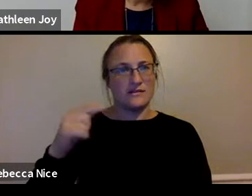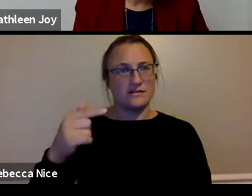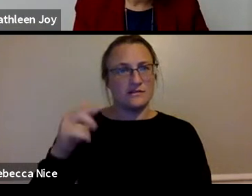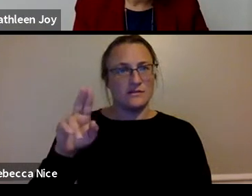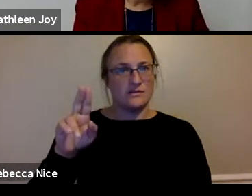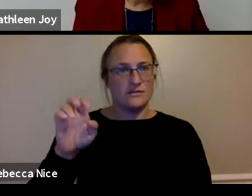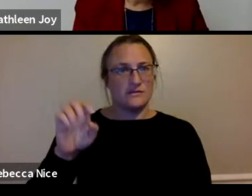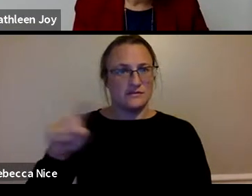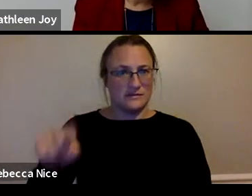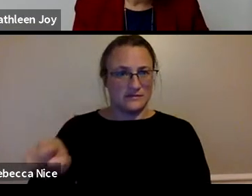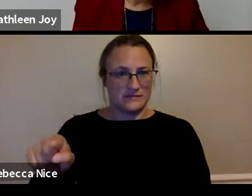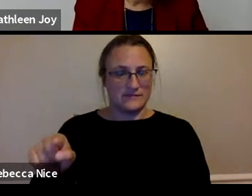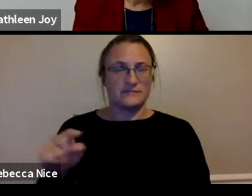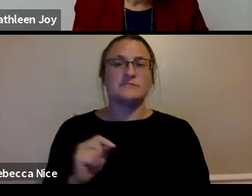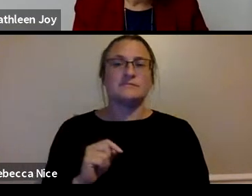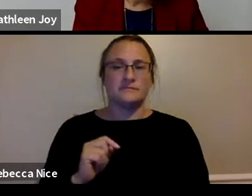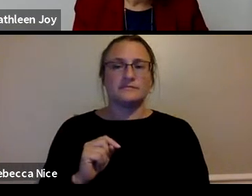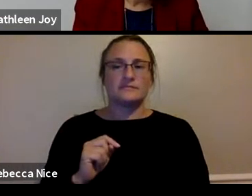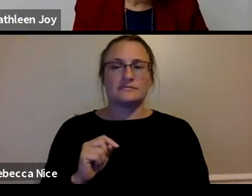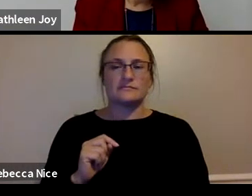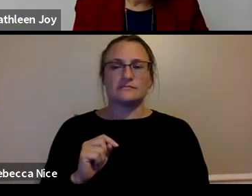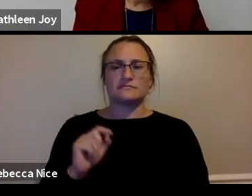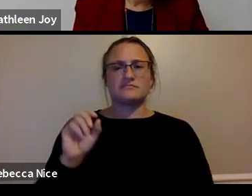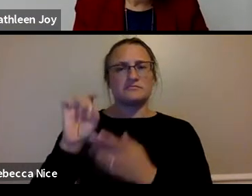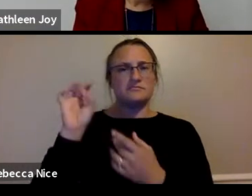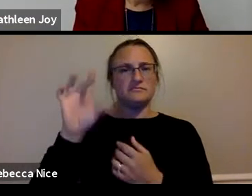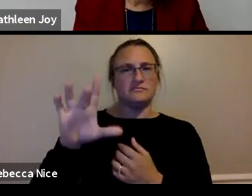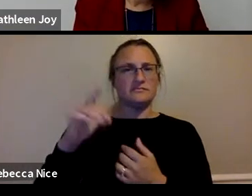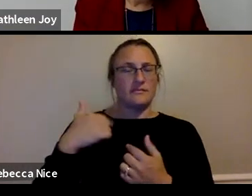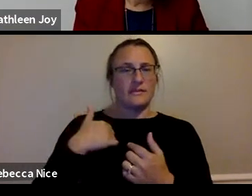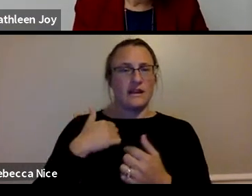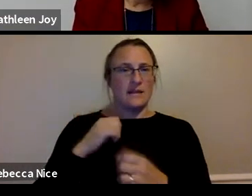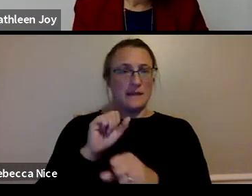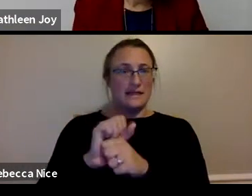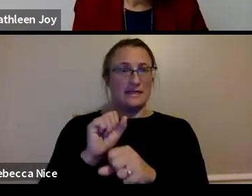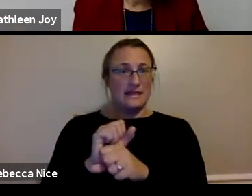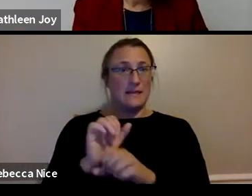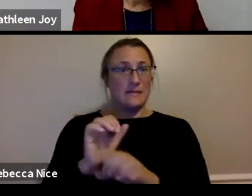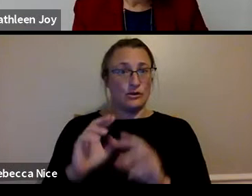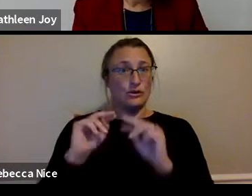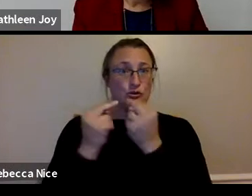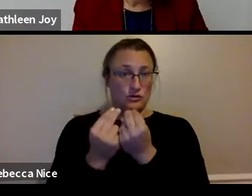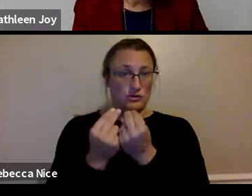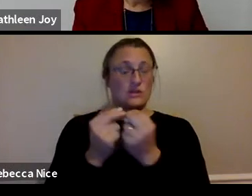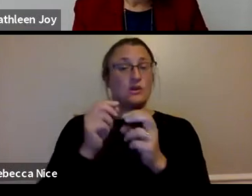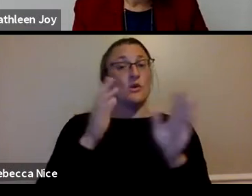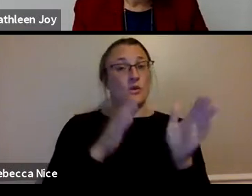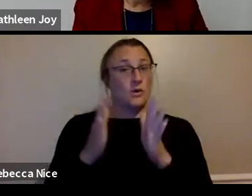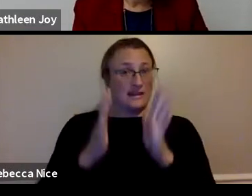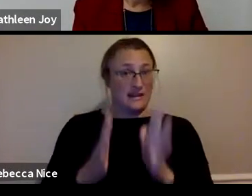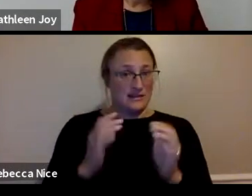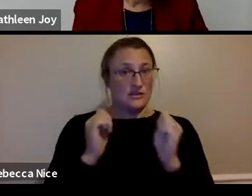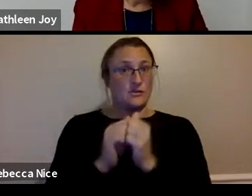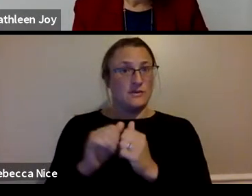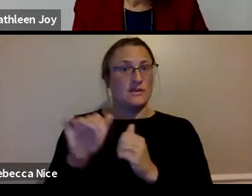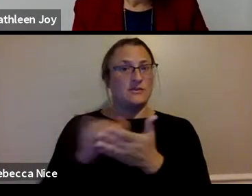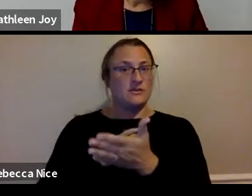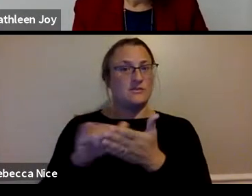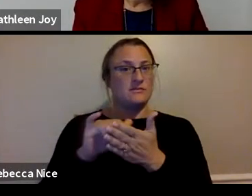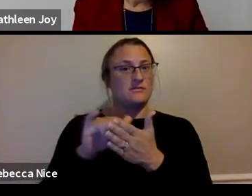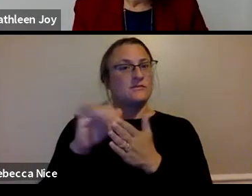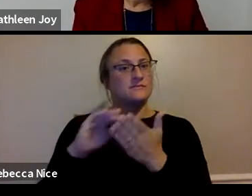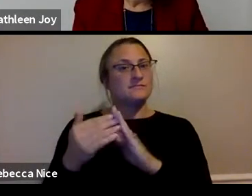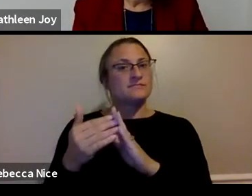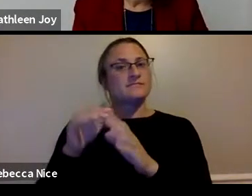JOHNRODRIGUEZ. I'd like to say I am a labor organizer with the New York State Laborers Organizing Fund, and I am also